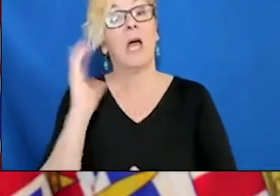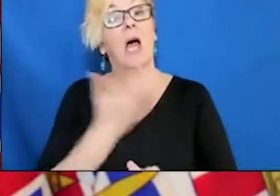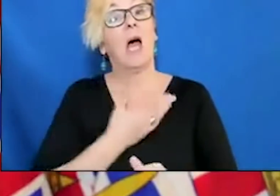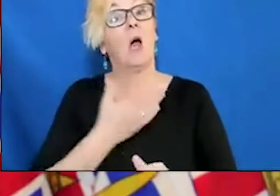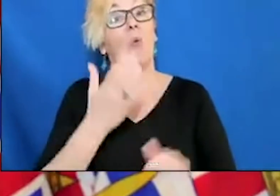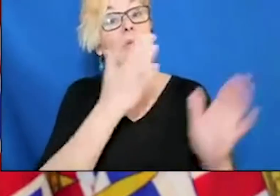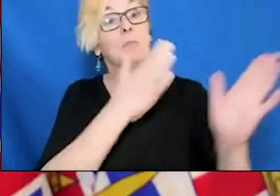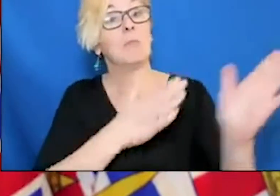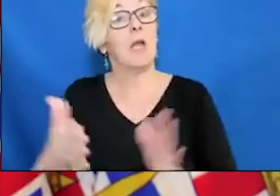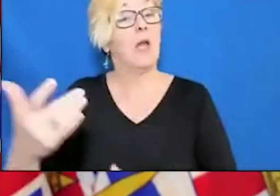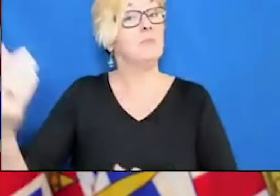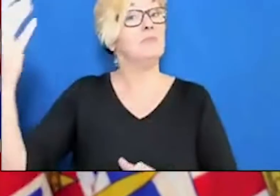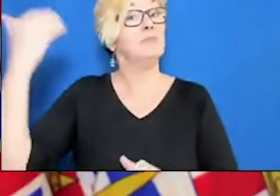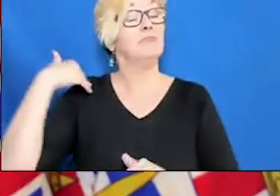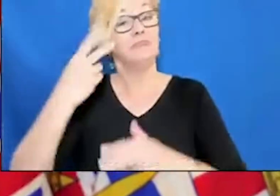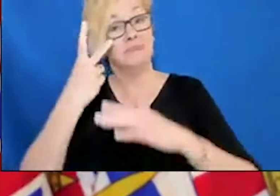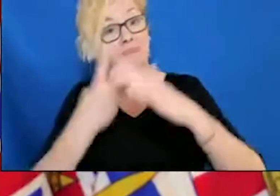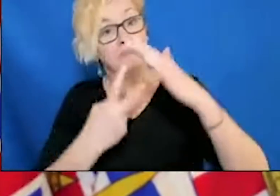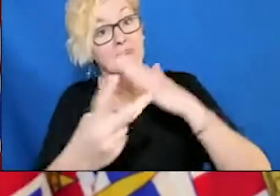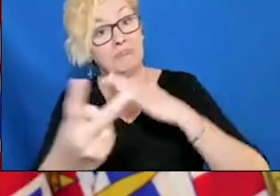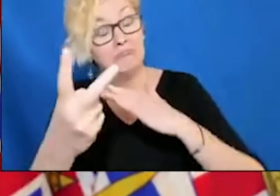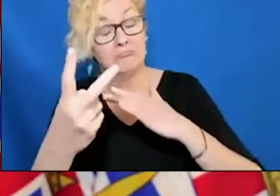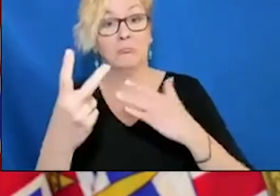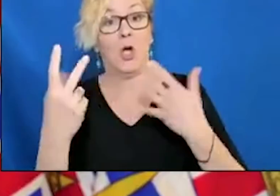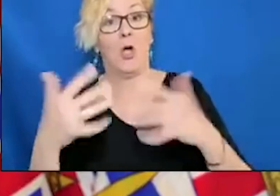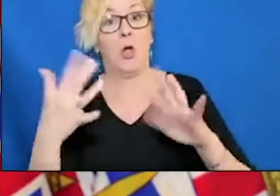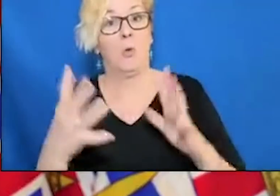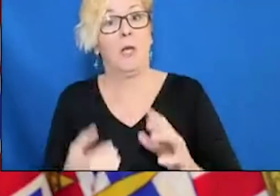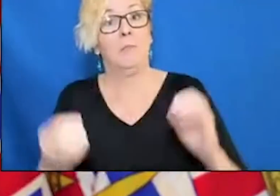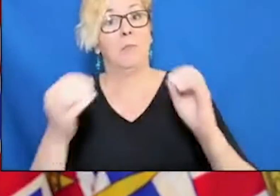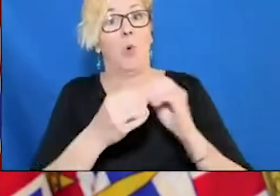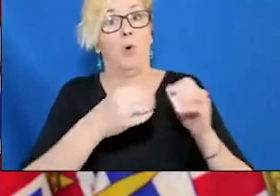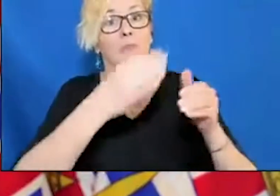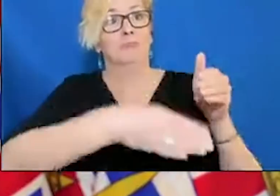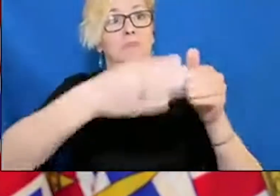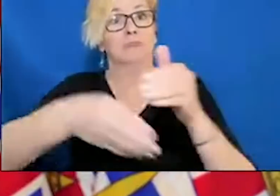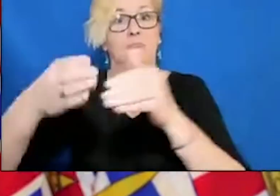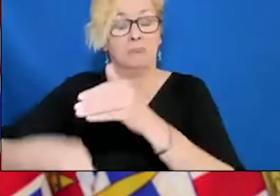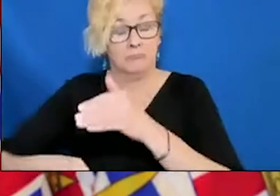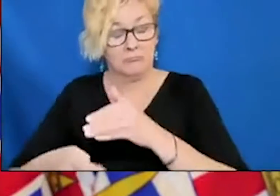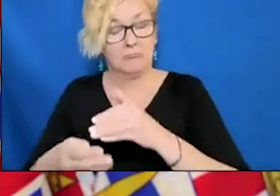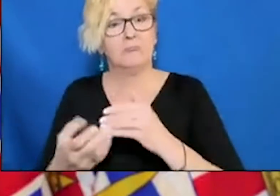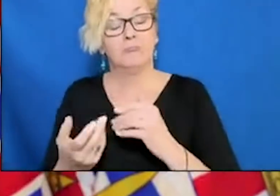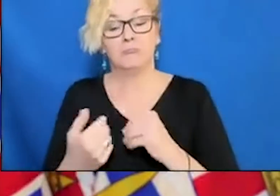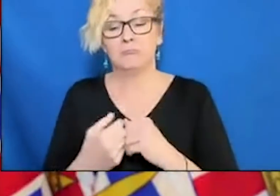originally been on, based on what we were expecting to receive. And as we talked